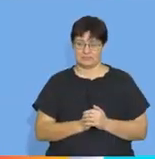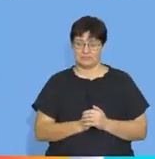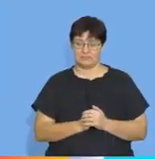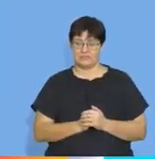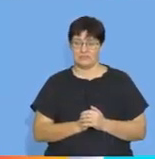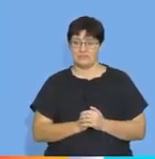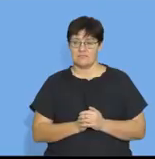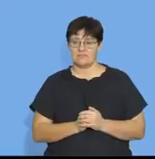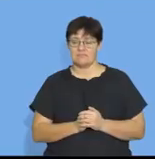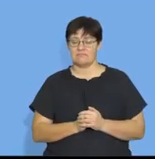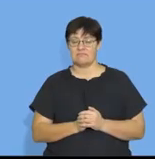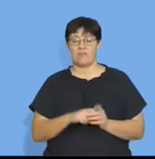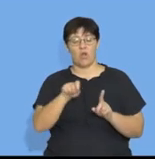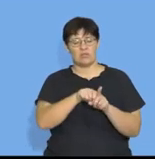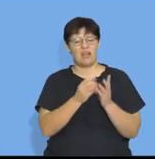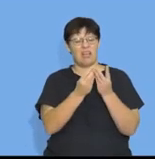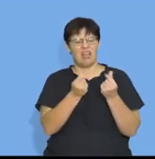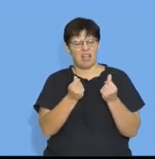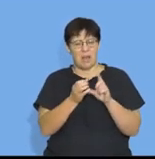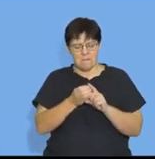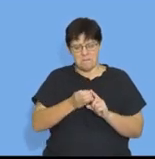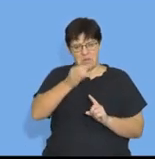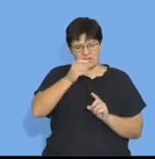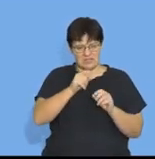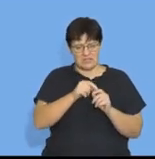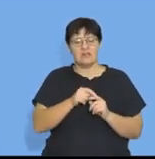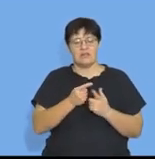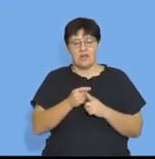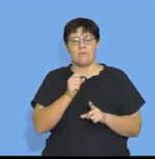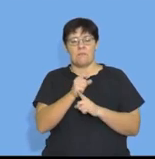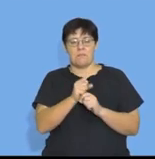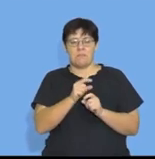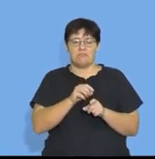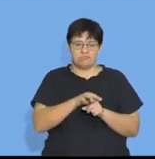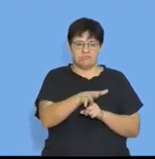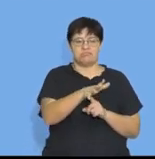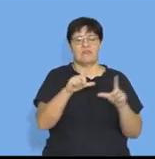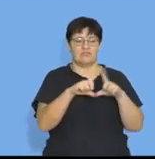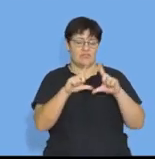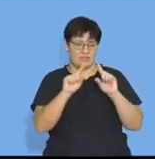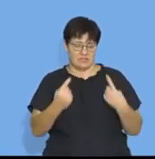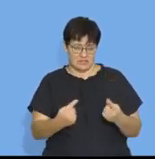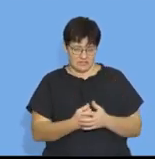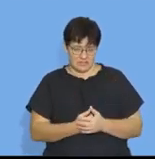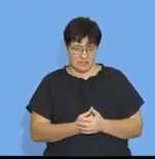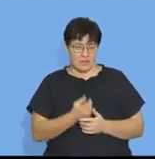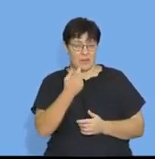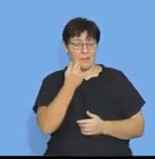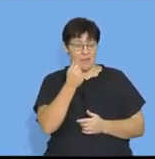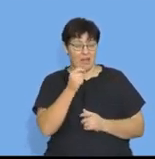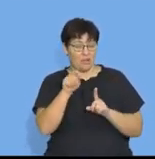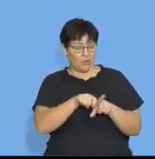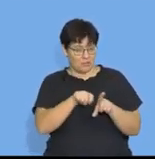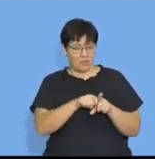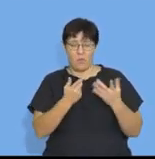condoms. So condoms are thin pouches that keep the sperm from getting into the vagina. A